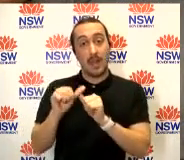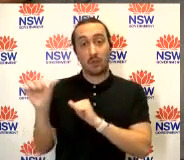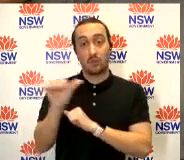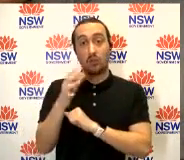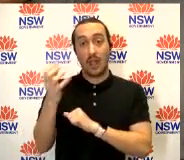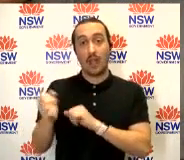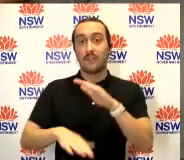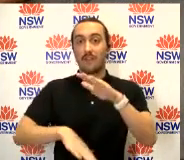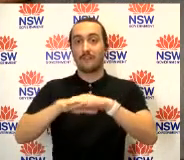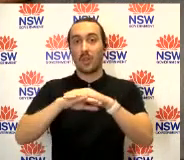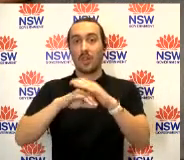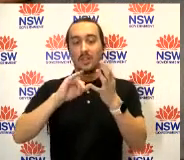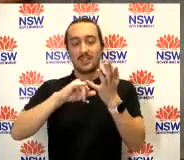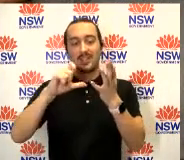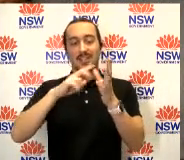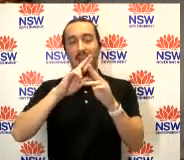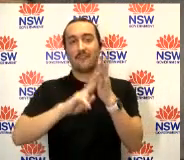Yes.